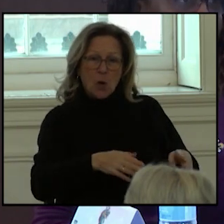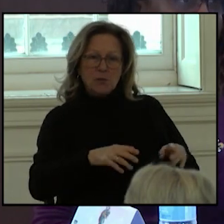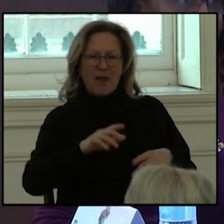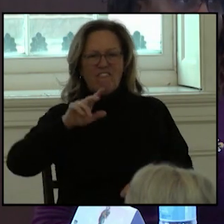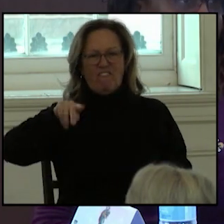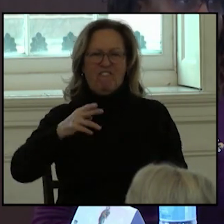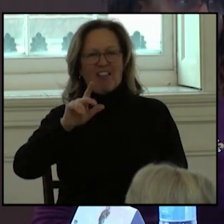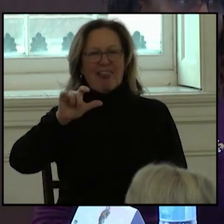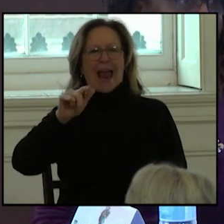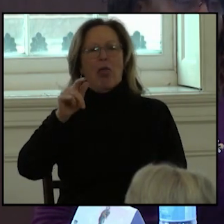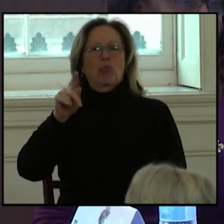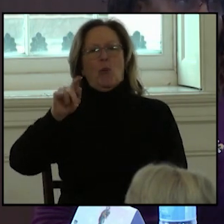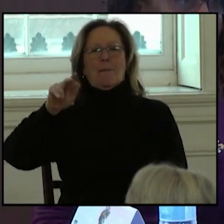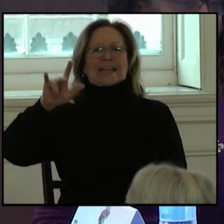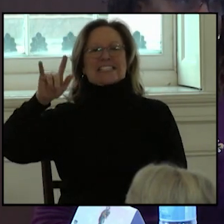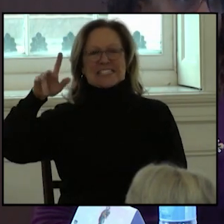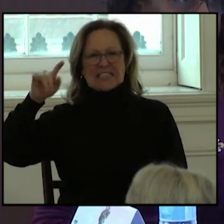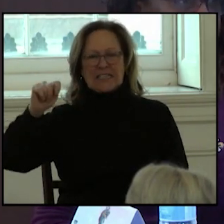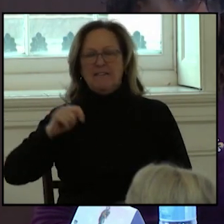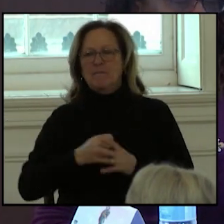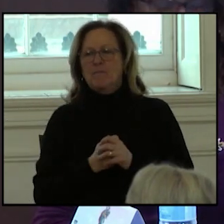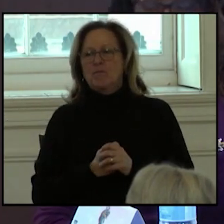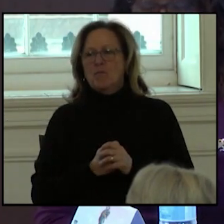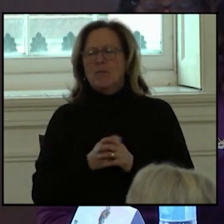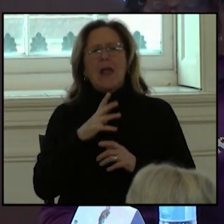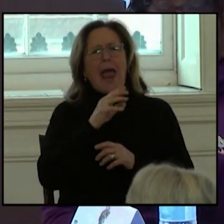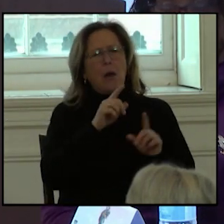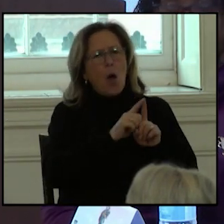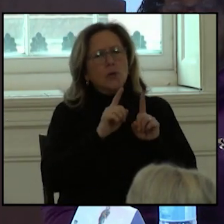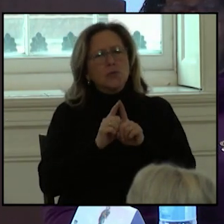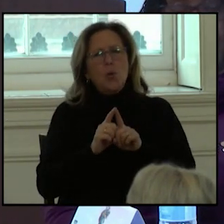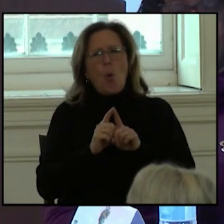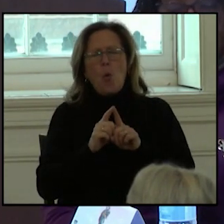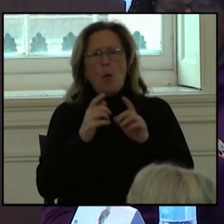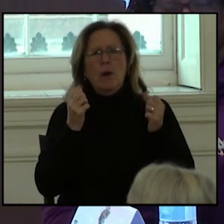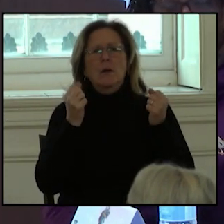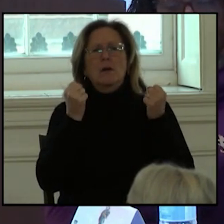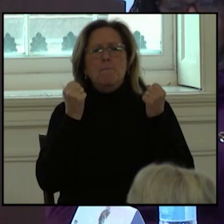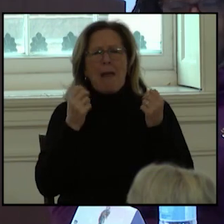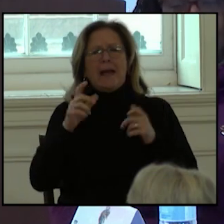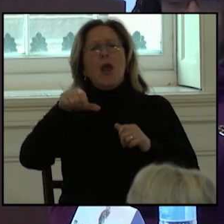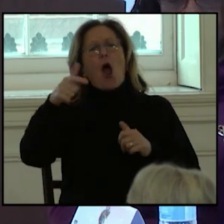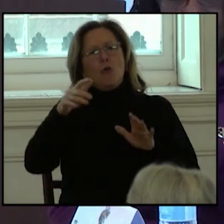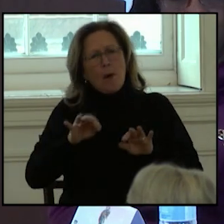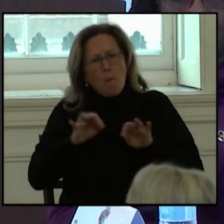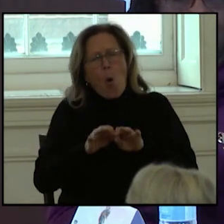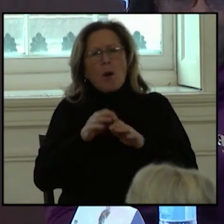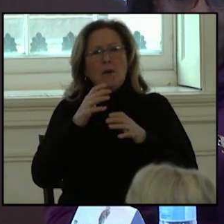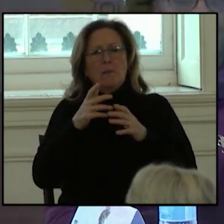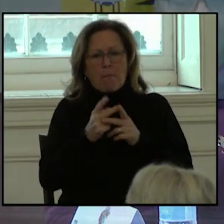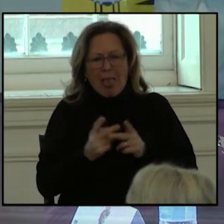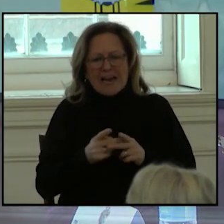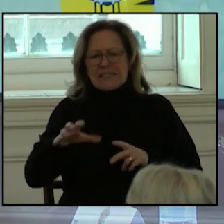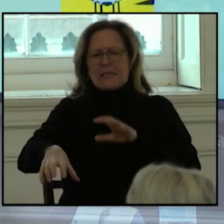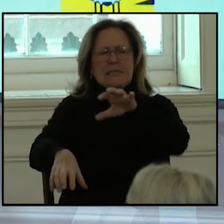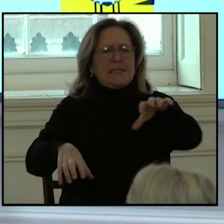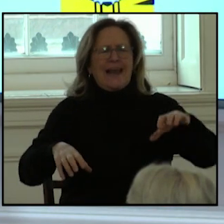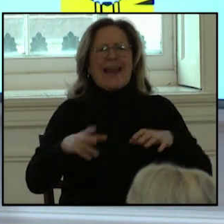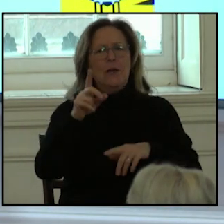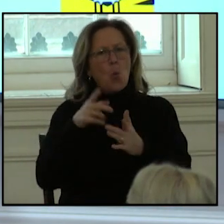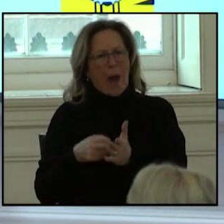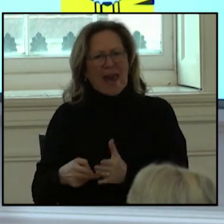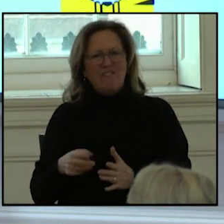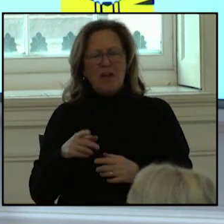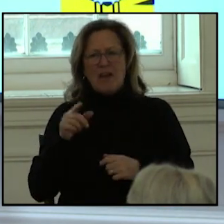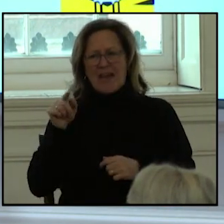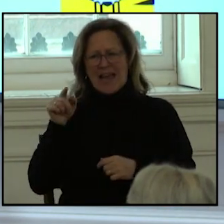other major edifices in New Haven and in the surrounding community. And he wanted to know why the community house, which